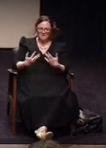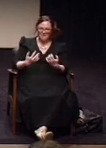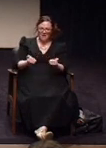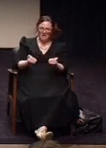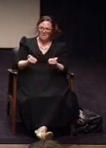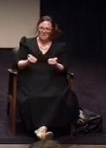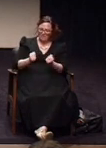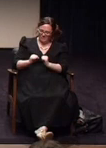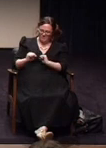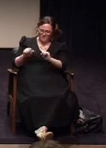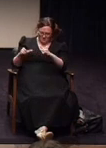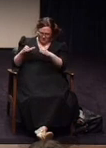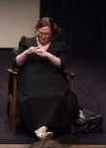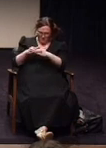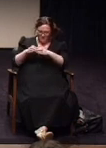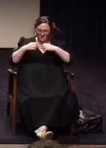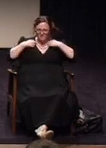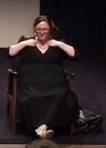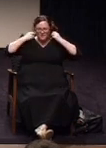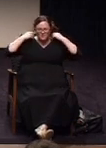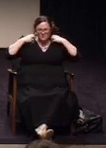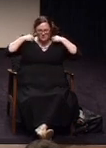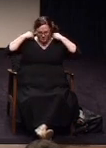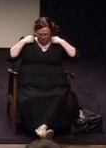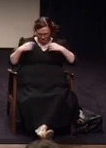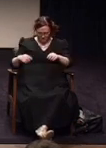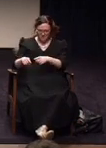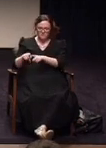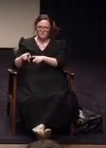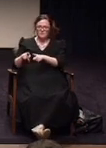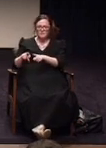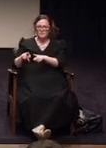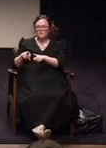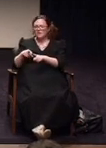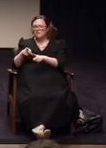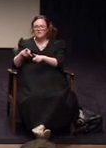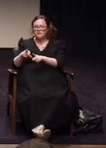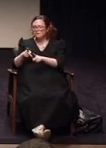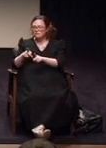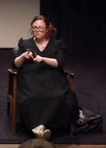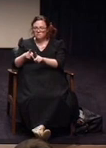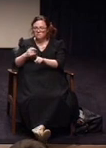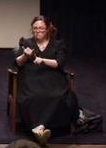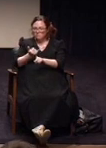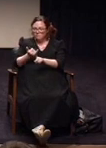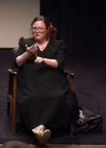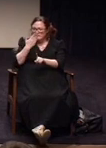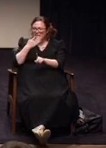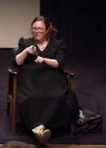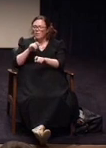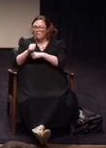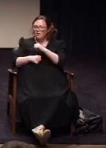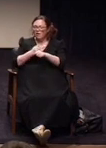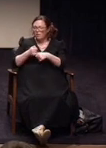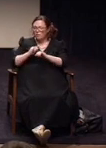with things coming into 112 that seems to be a crisis. We can alert competent authorities